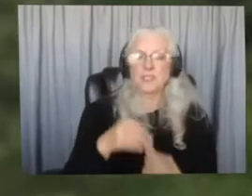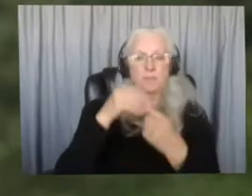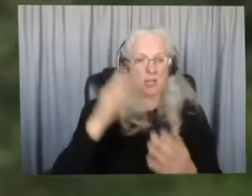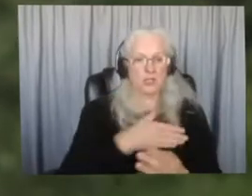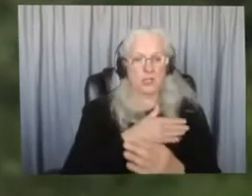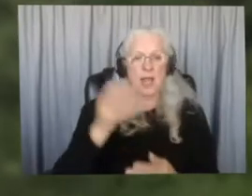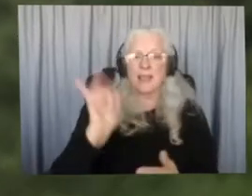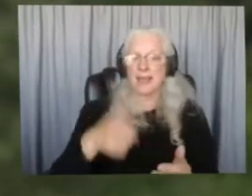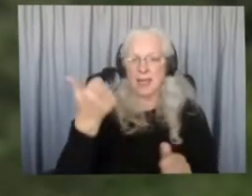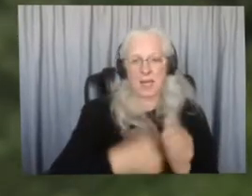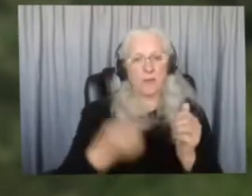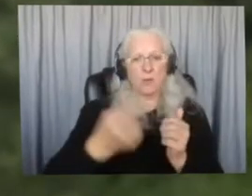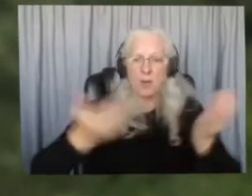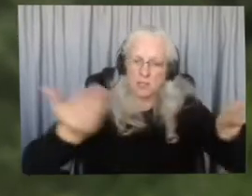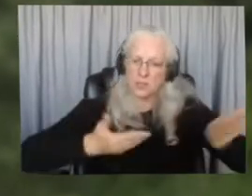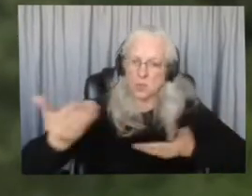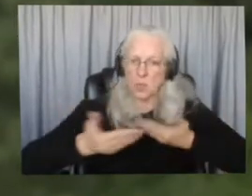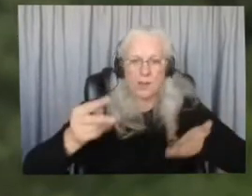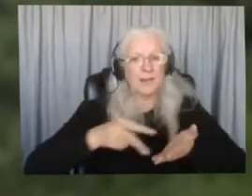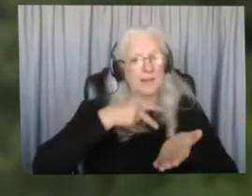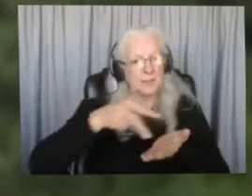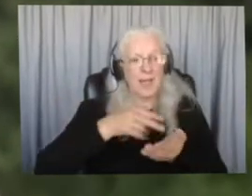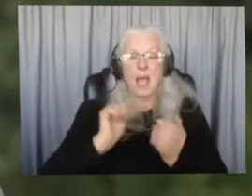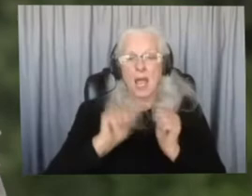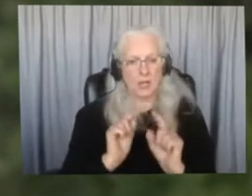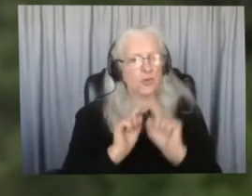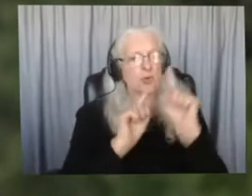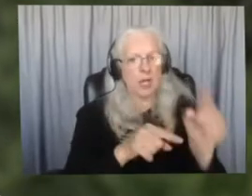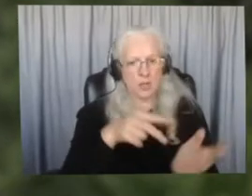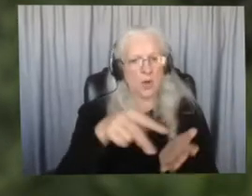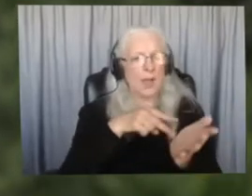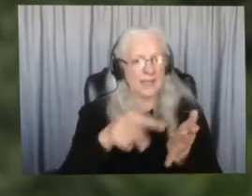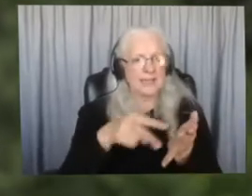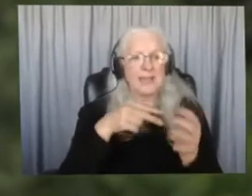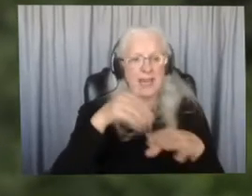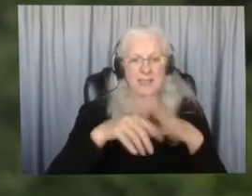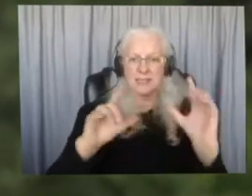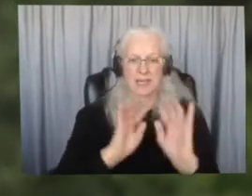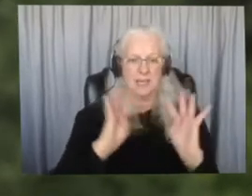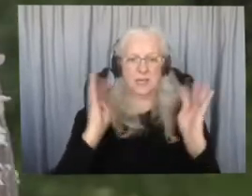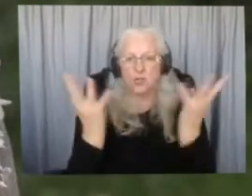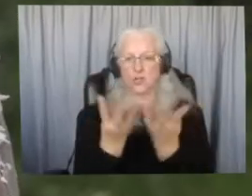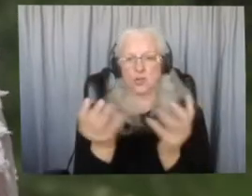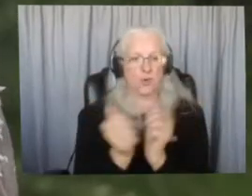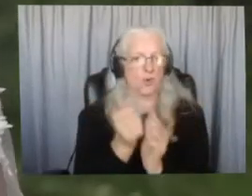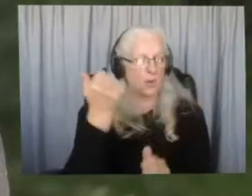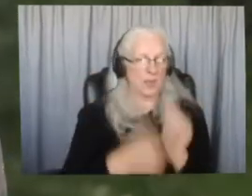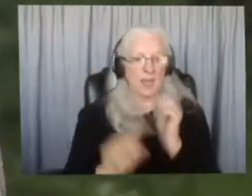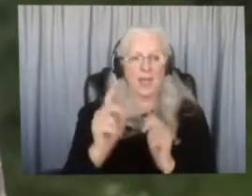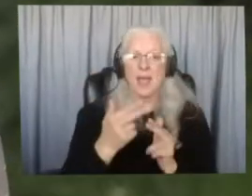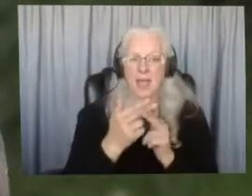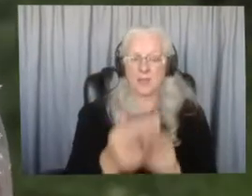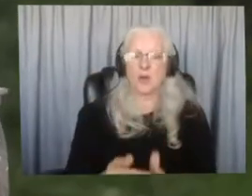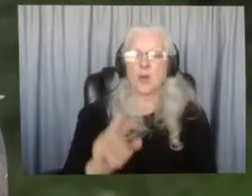can go and dance with dance in the circle with everyone. And those songs are called intertribals. Me and my family